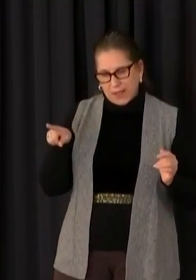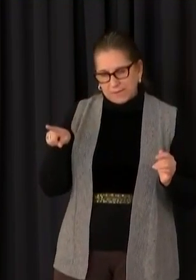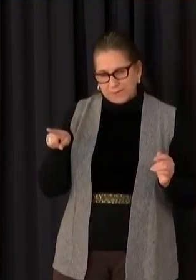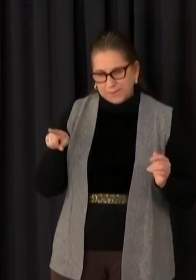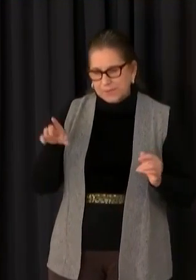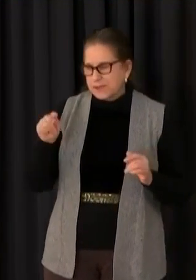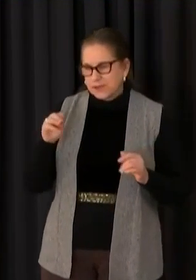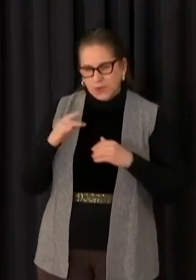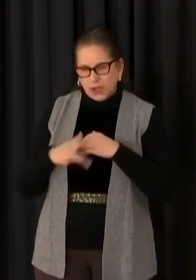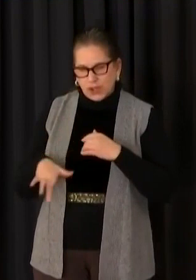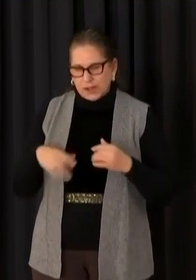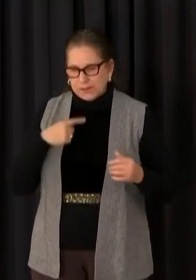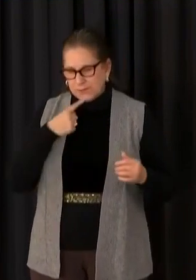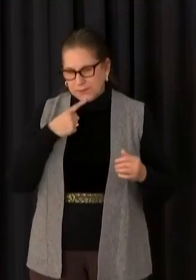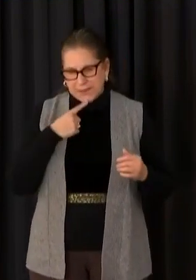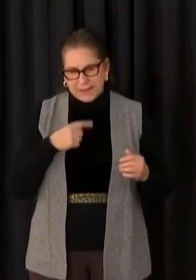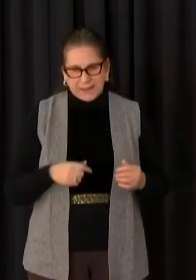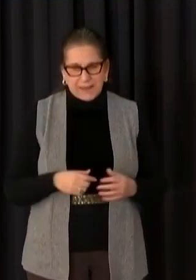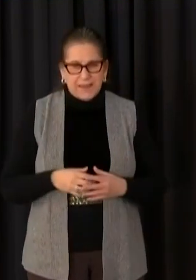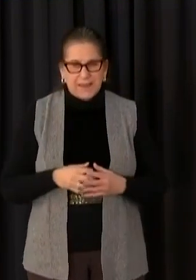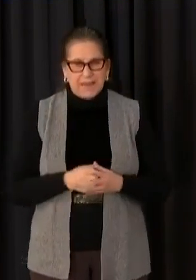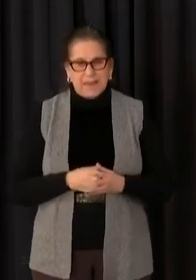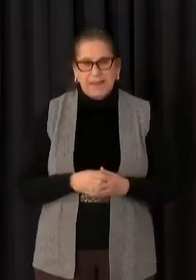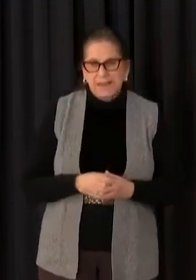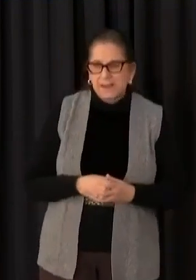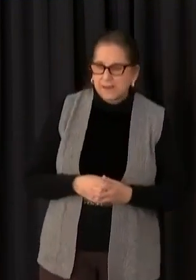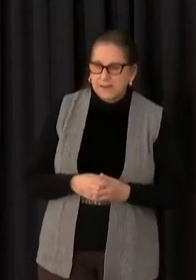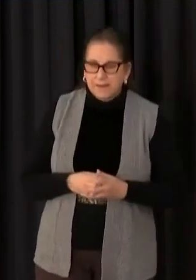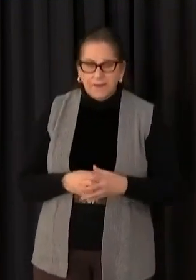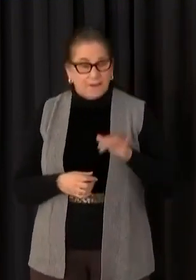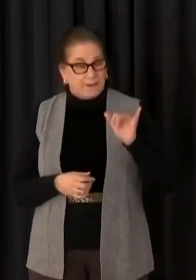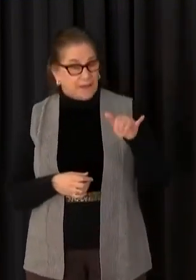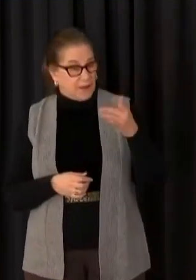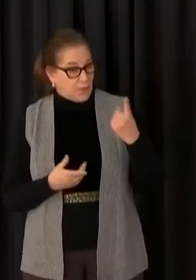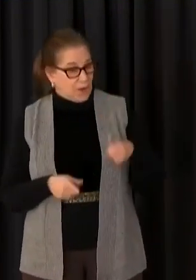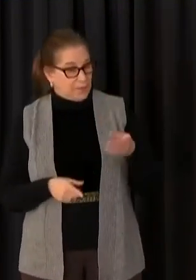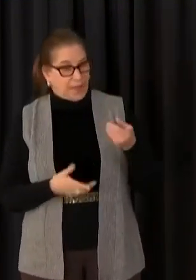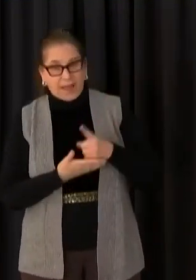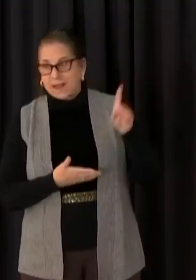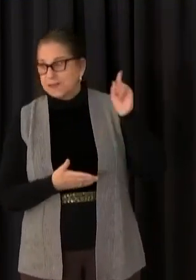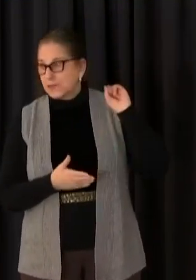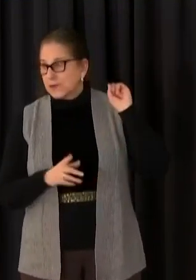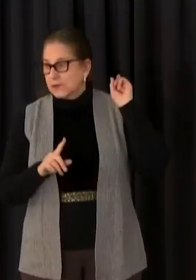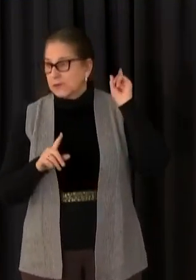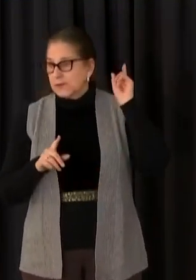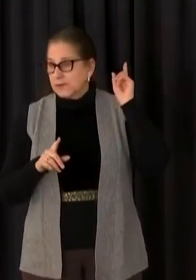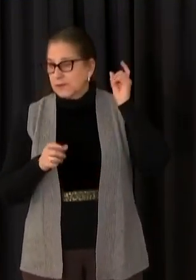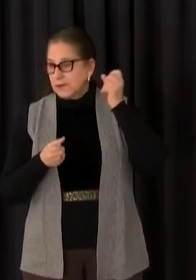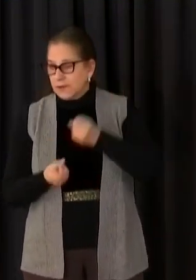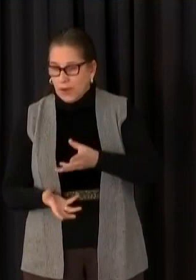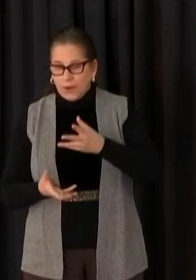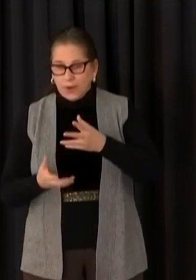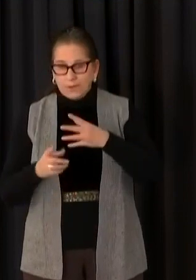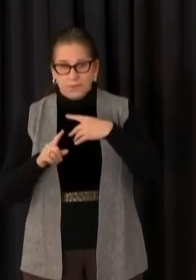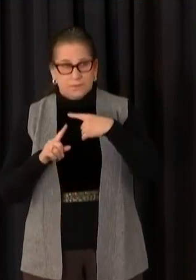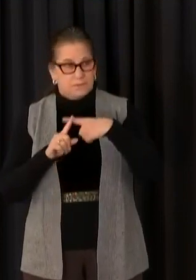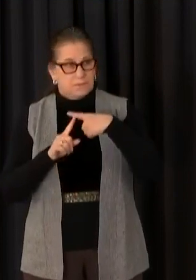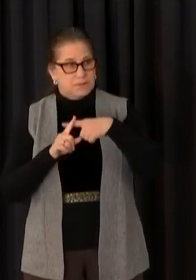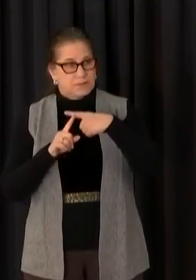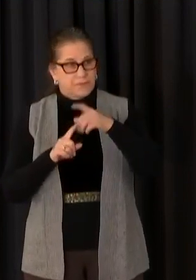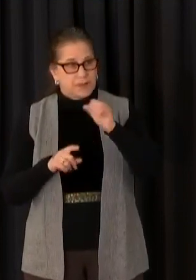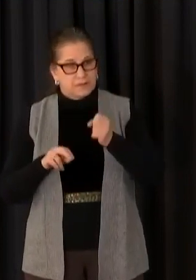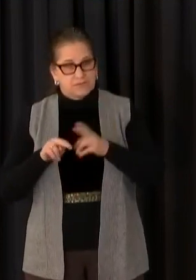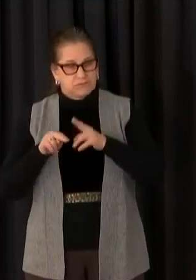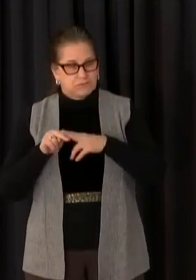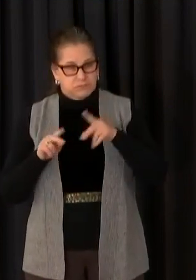the heinous acts of last week are contributing to the increase in cases that we're seeing here in the District of